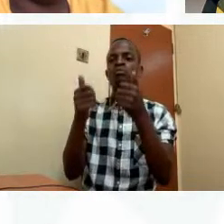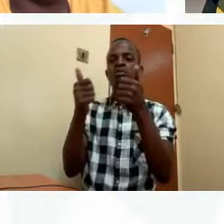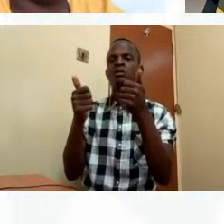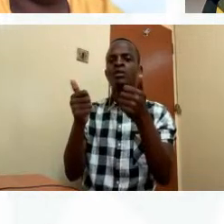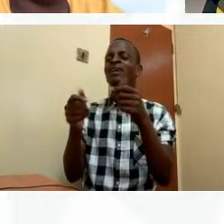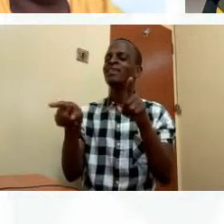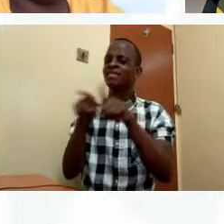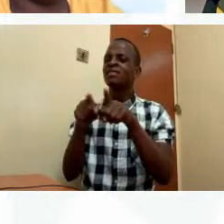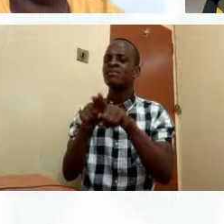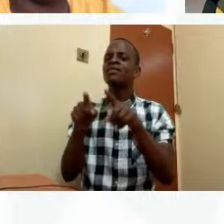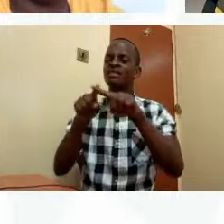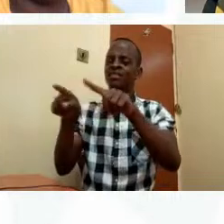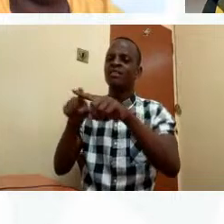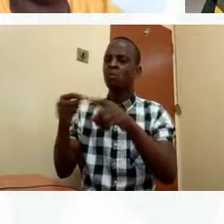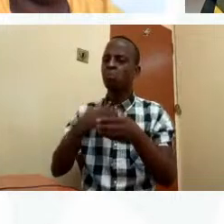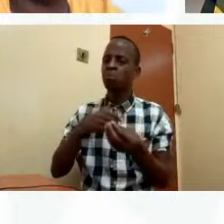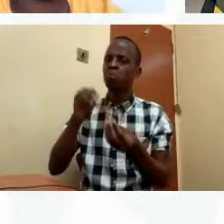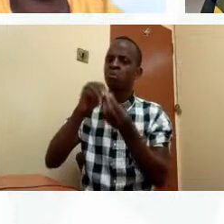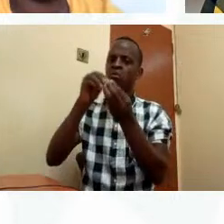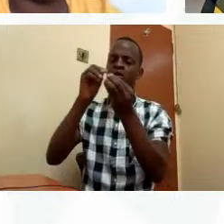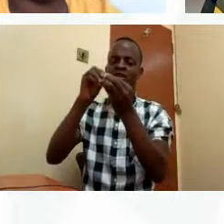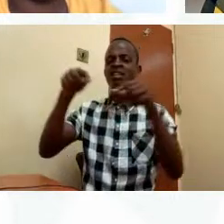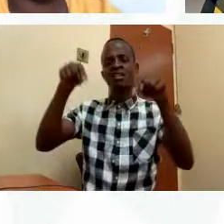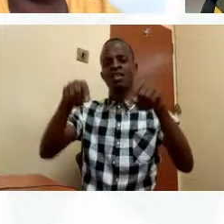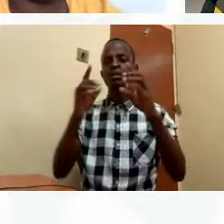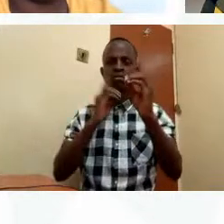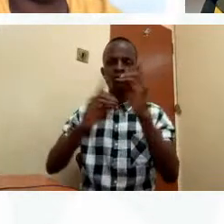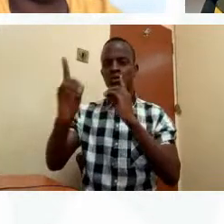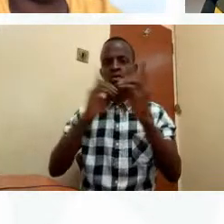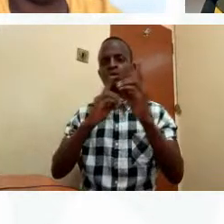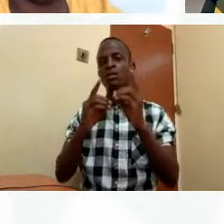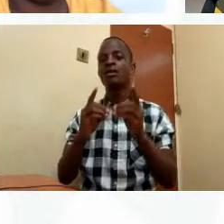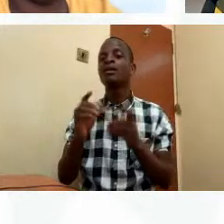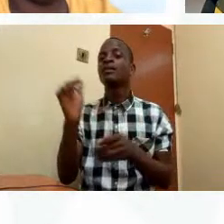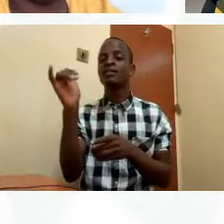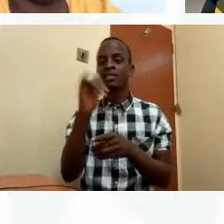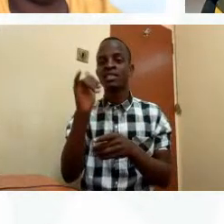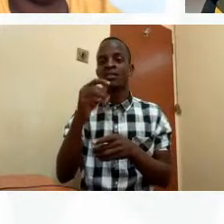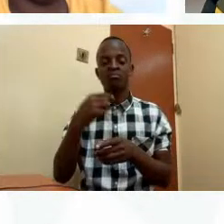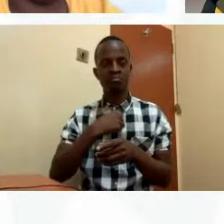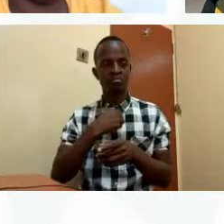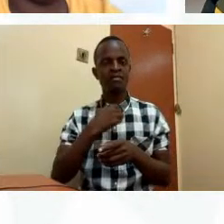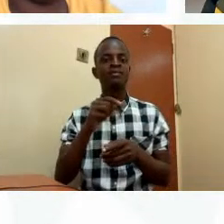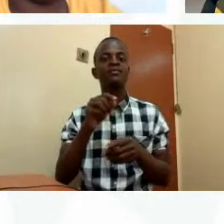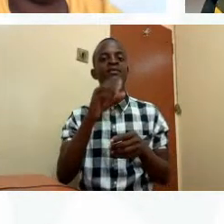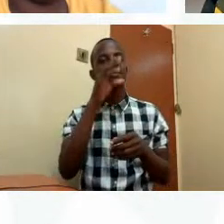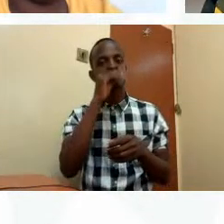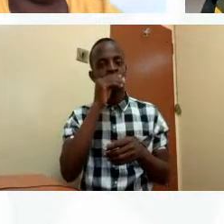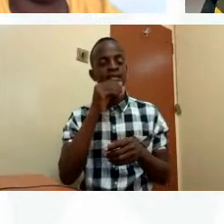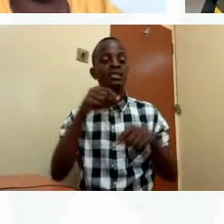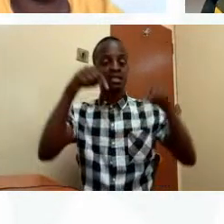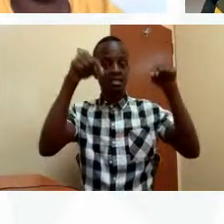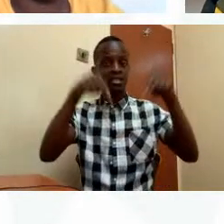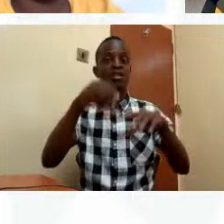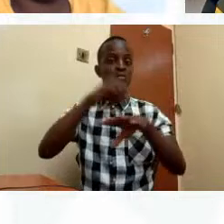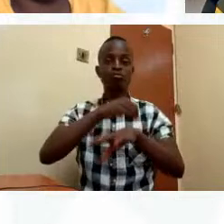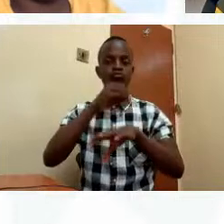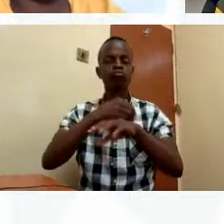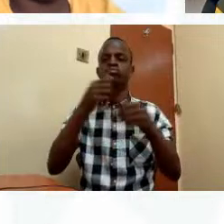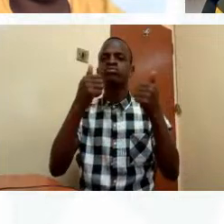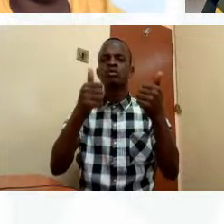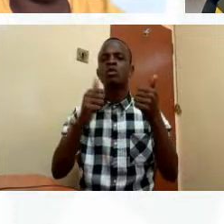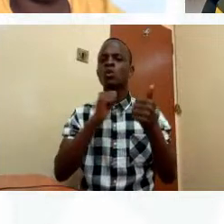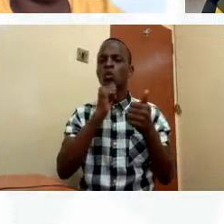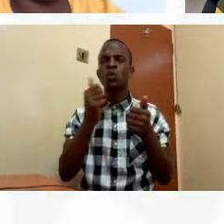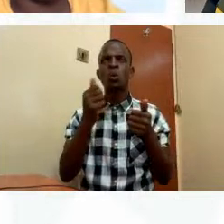others that I cannot be able to mention. So, yes, in answering your question, this is a wonderful opportunity not only to come